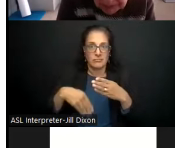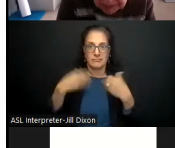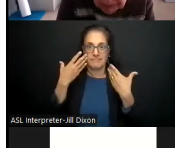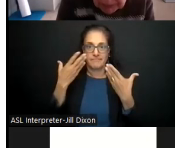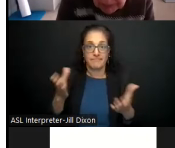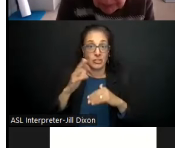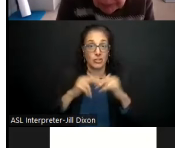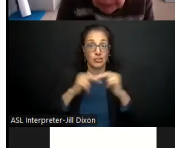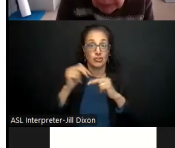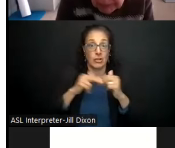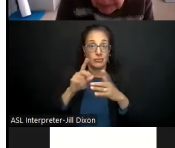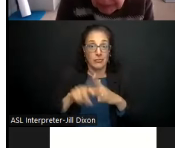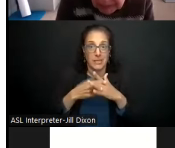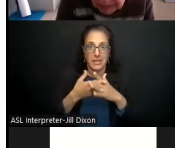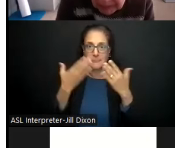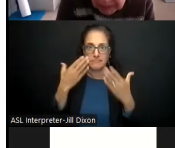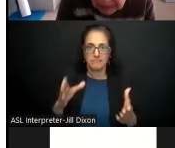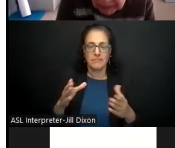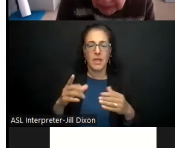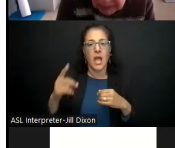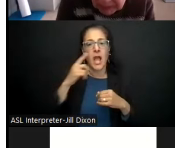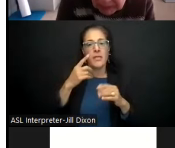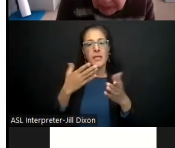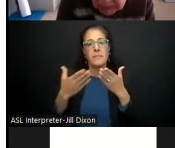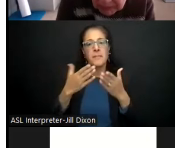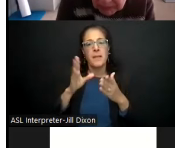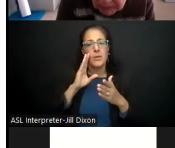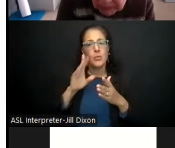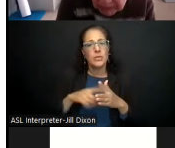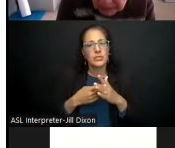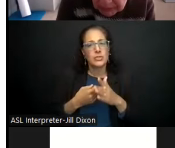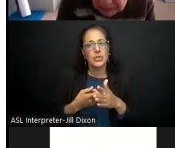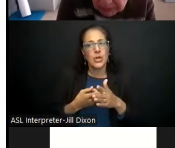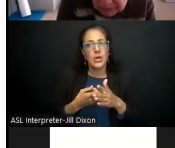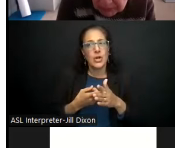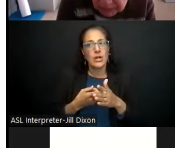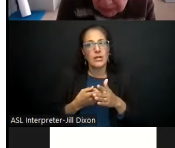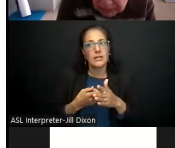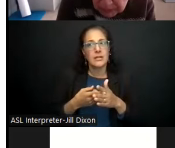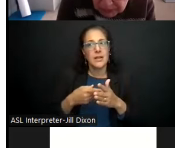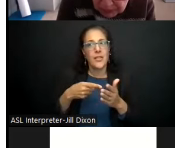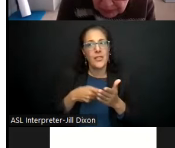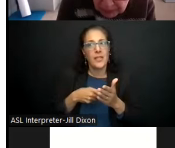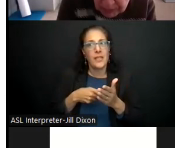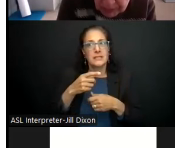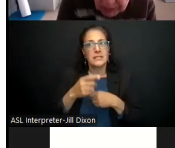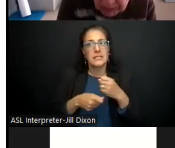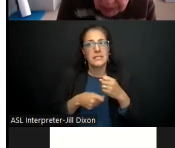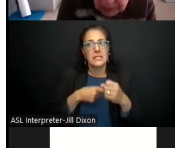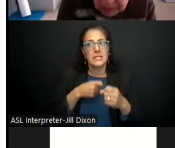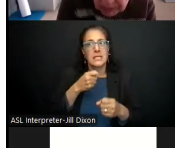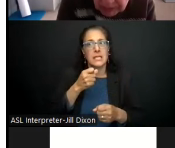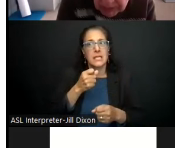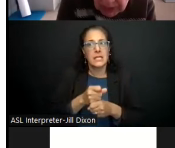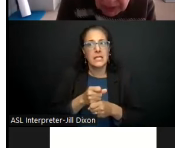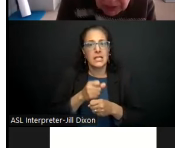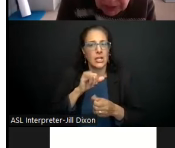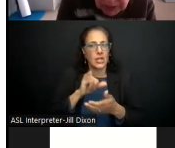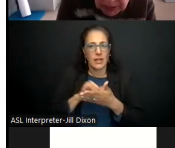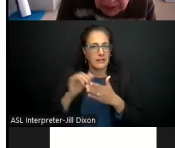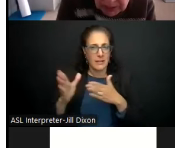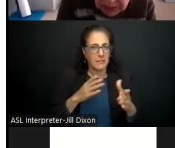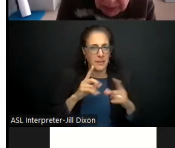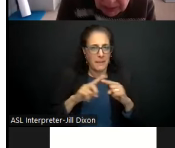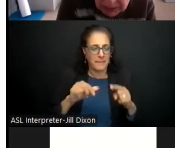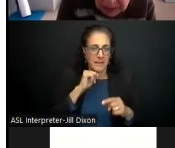has begun. I also think it may start this year is the plan, but I'm not entirely sure. The last